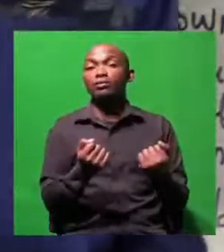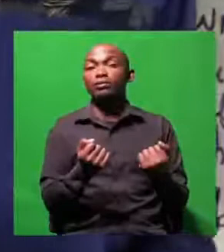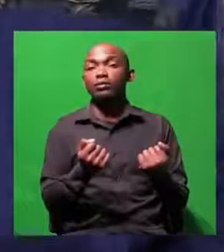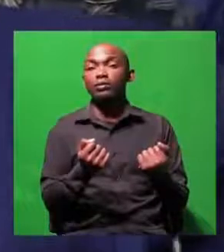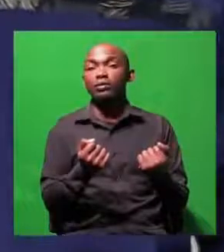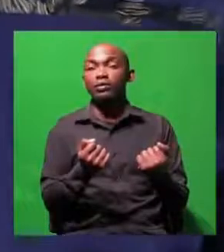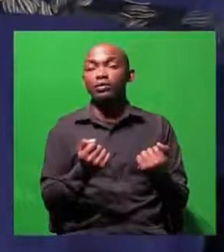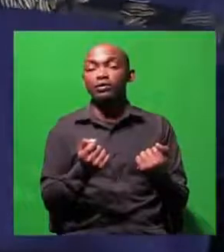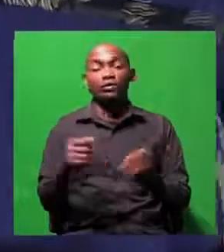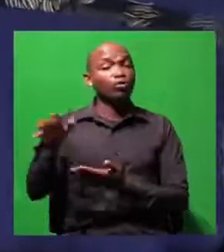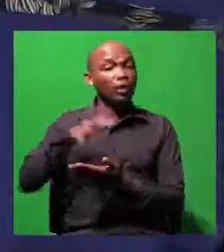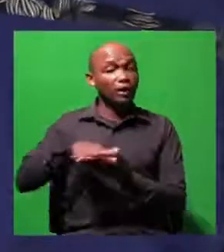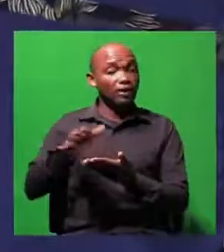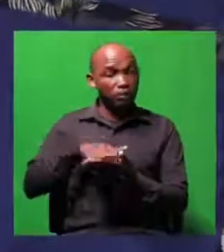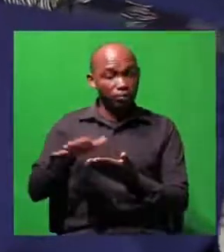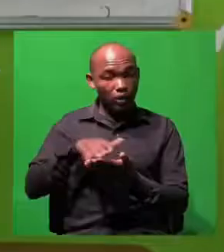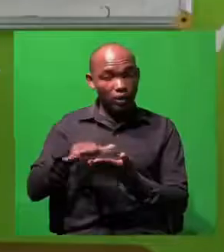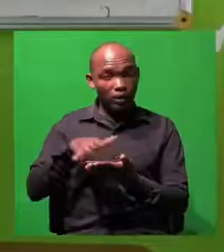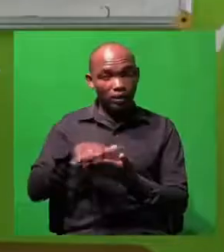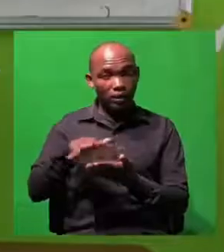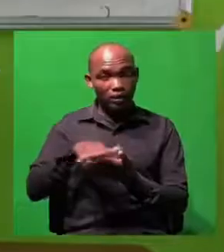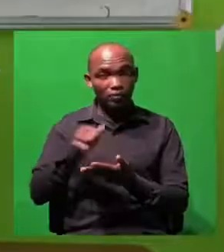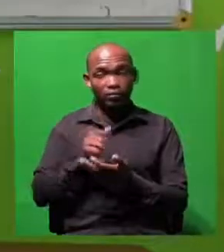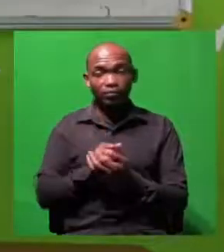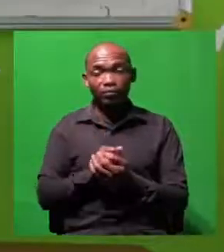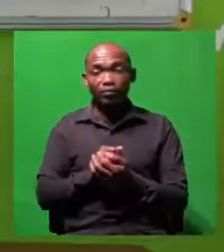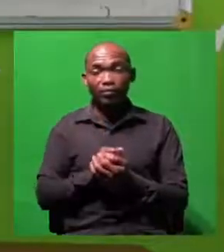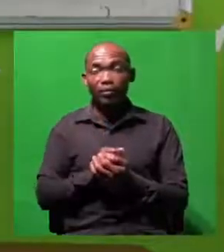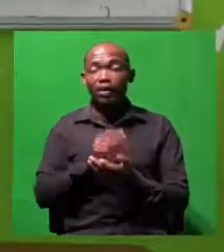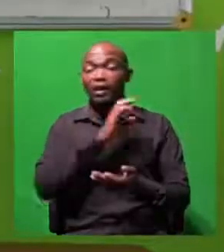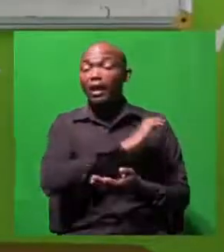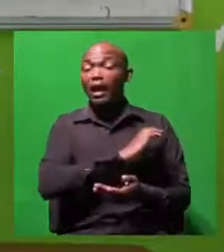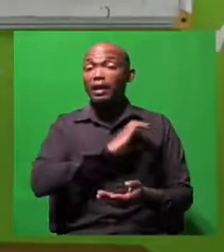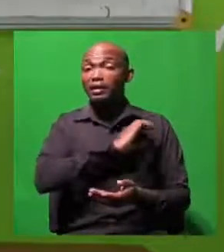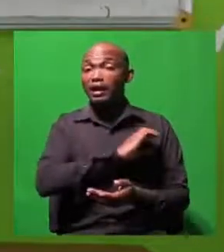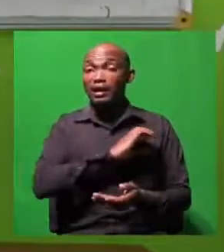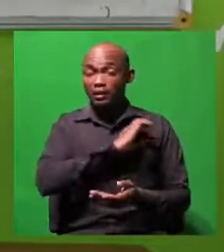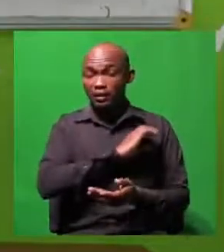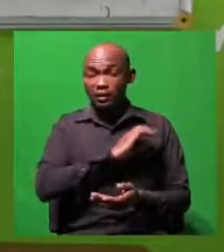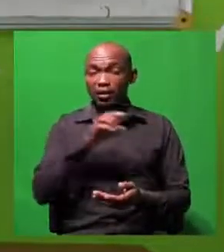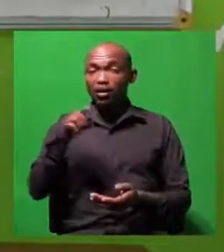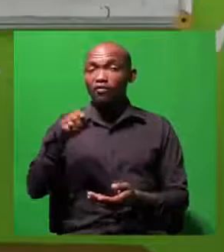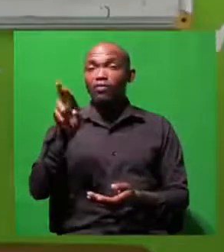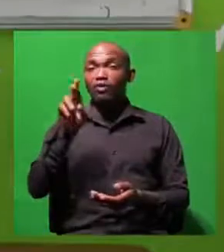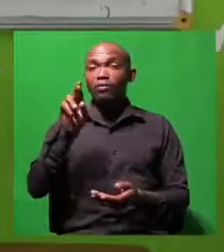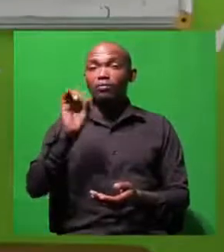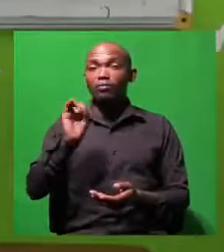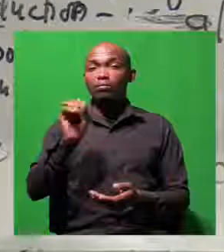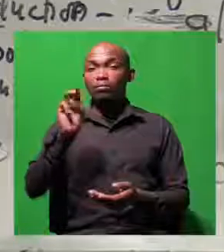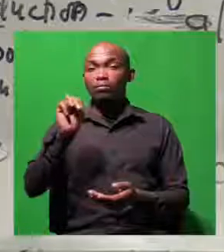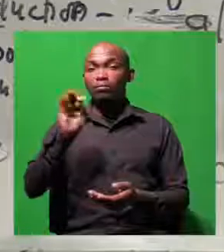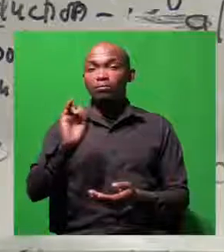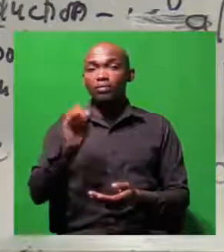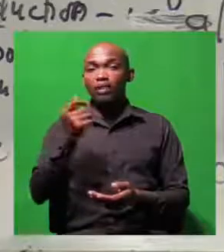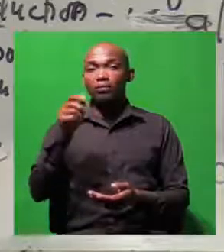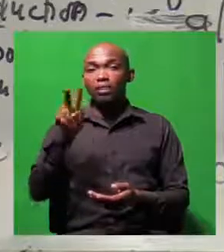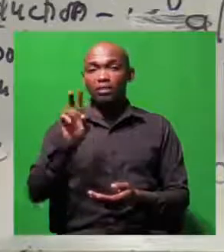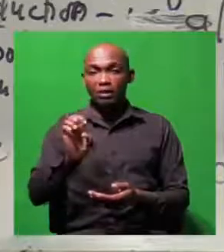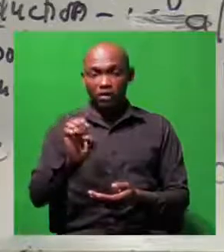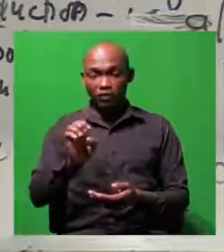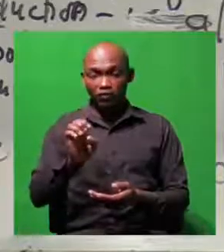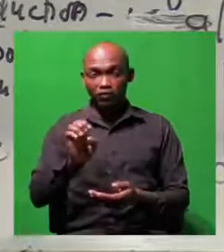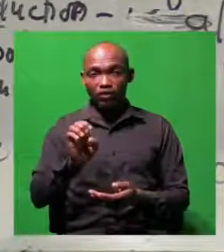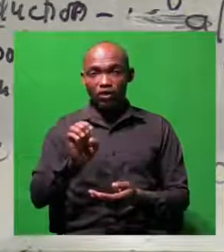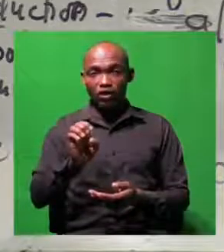you are now able to explain the characteristics of